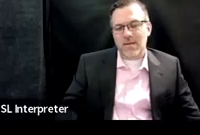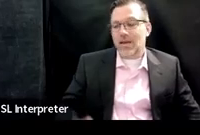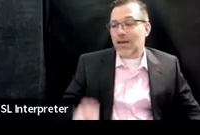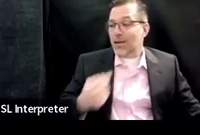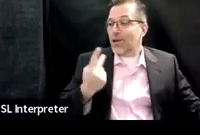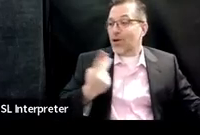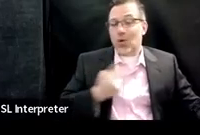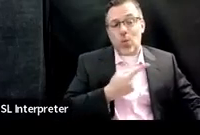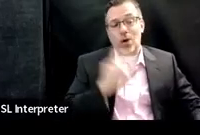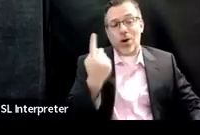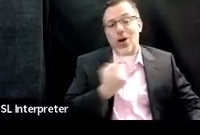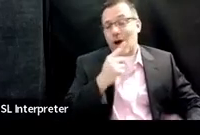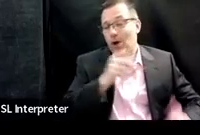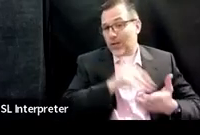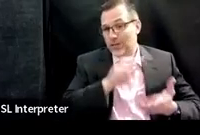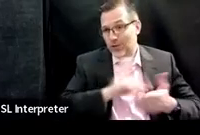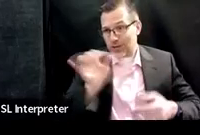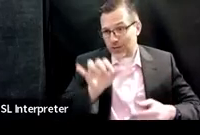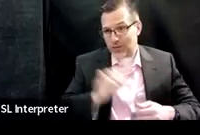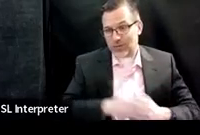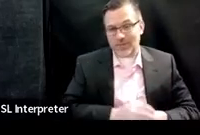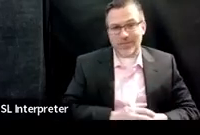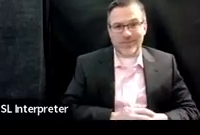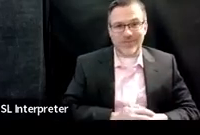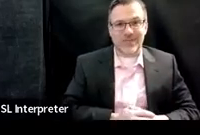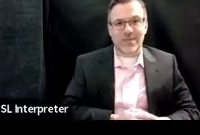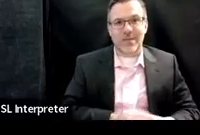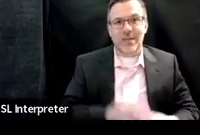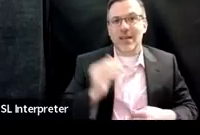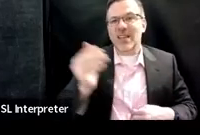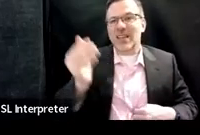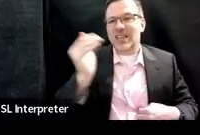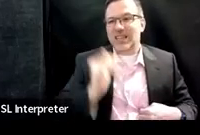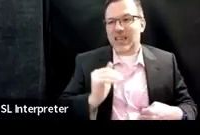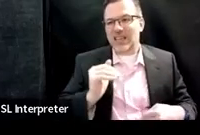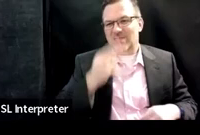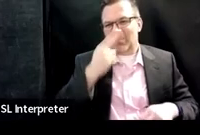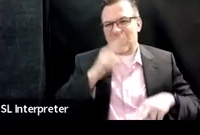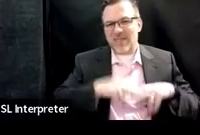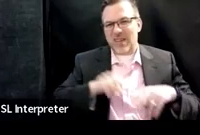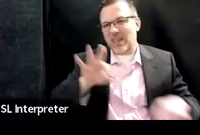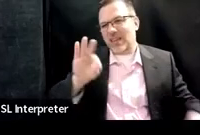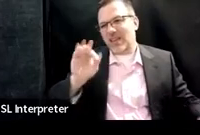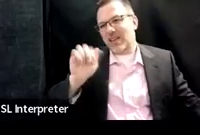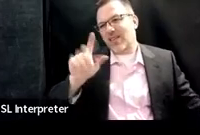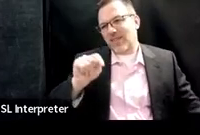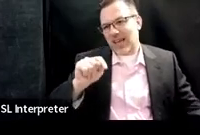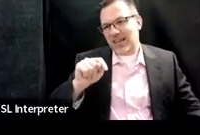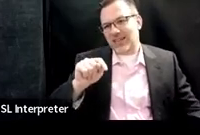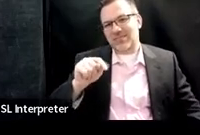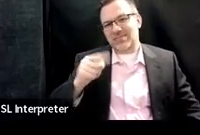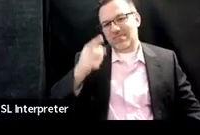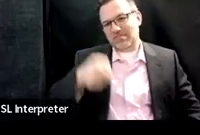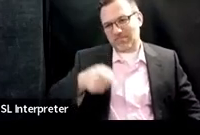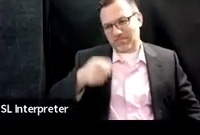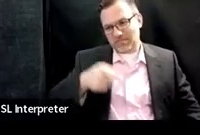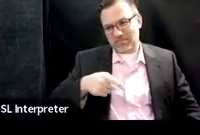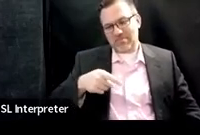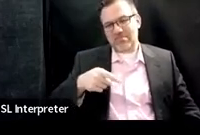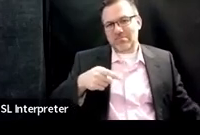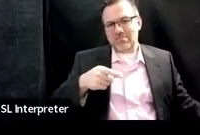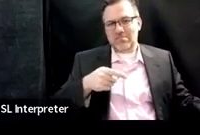Yes. All right. Next is just our written notice fun fact. It's a one pager about the written notice, according to